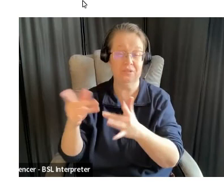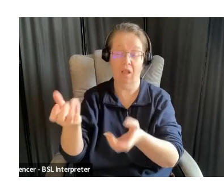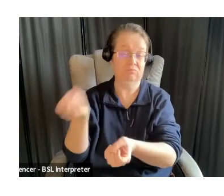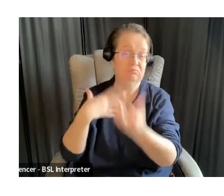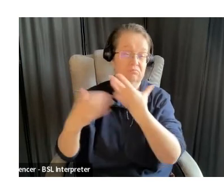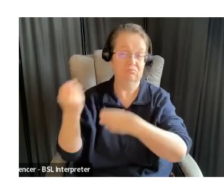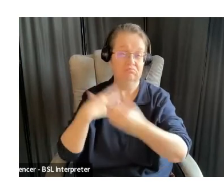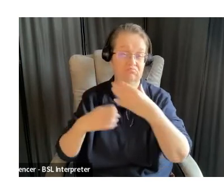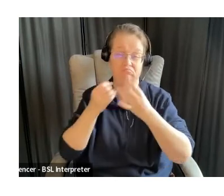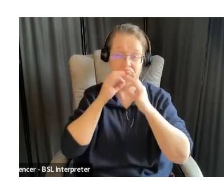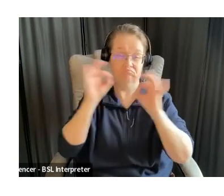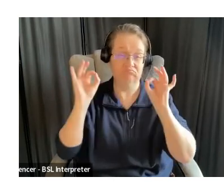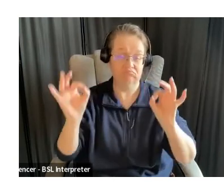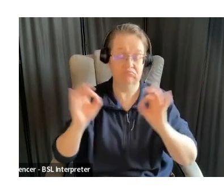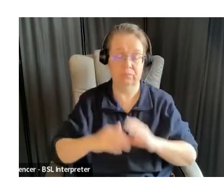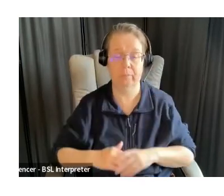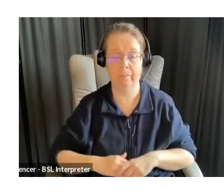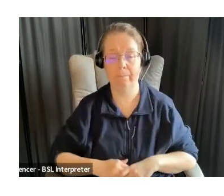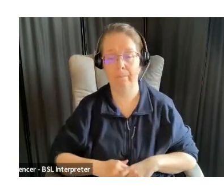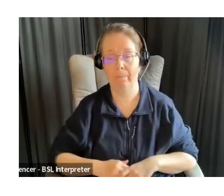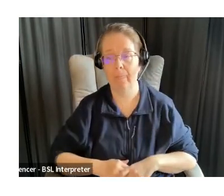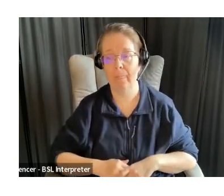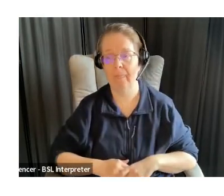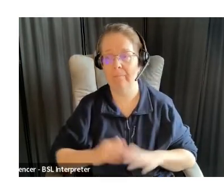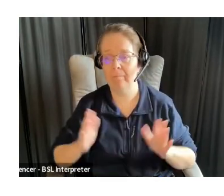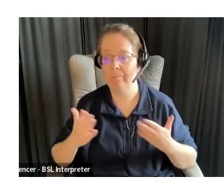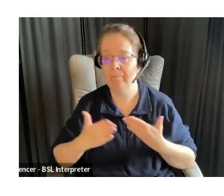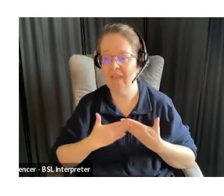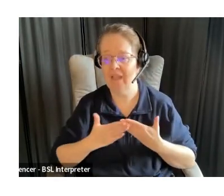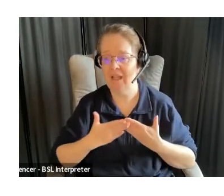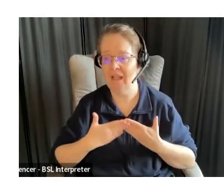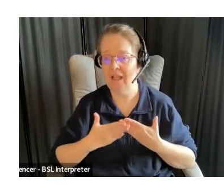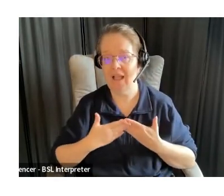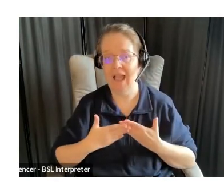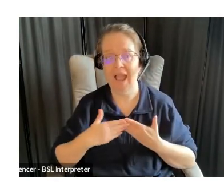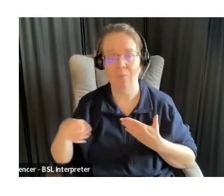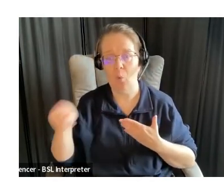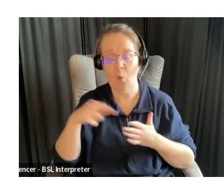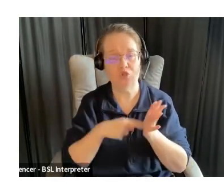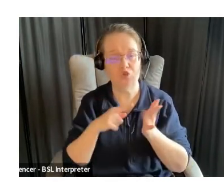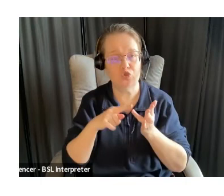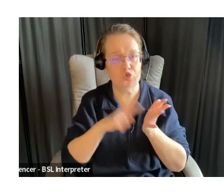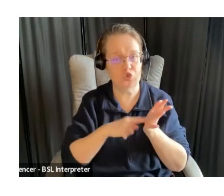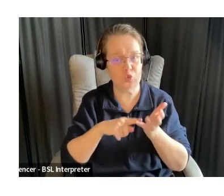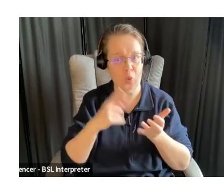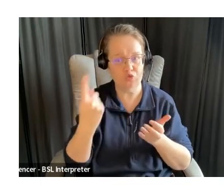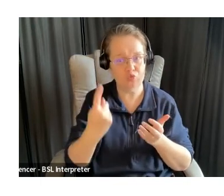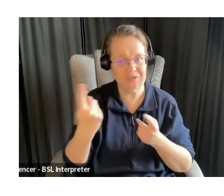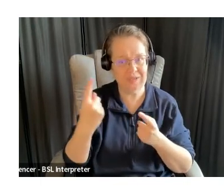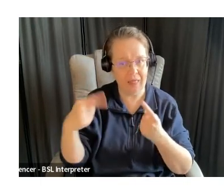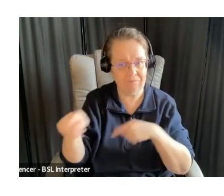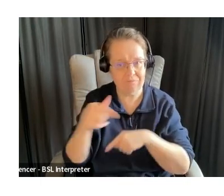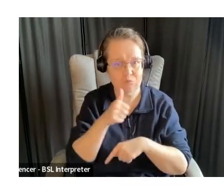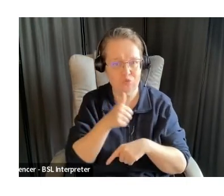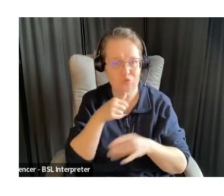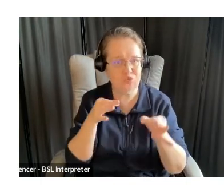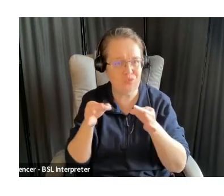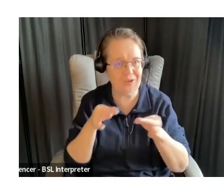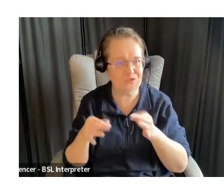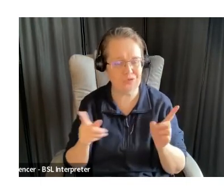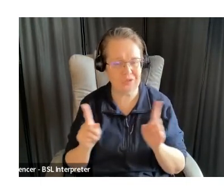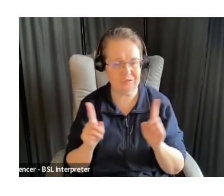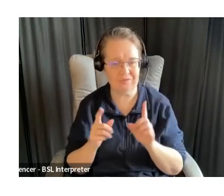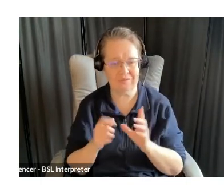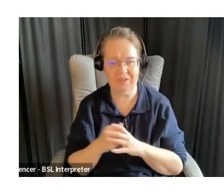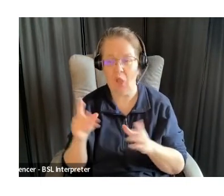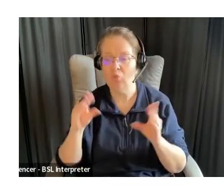information around this specific app. Has anyone else got any other tools that they use or strategies? Again, put it into